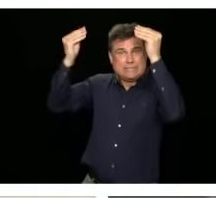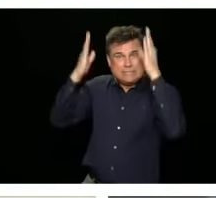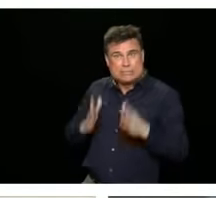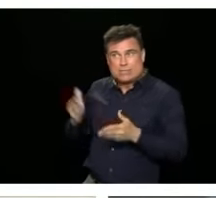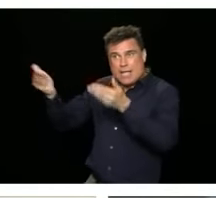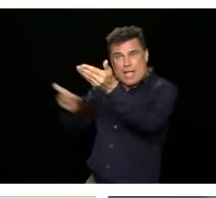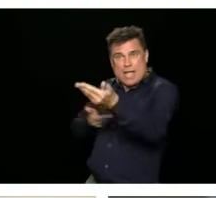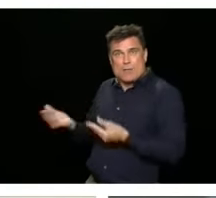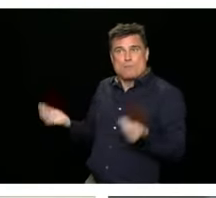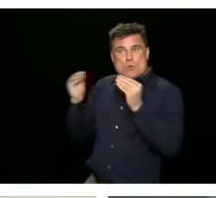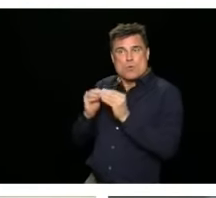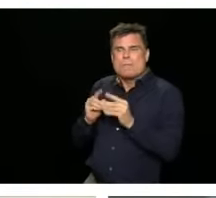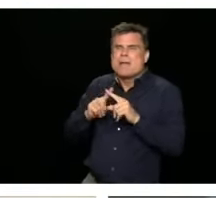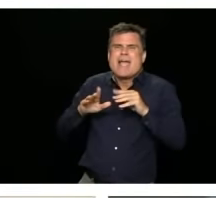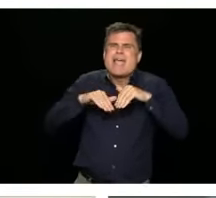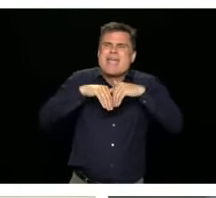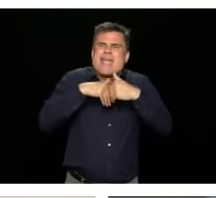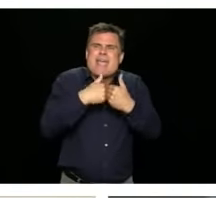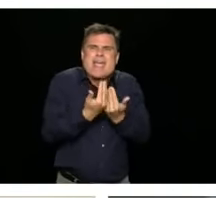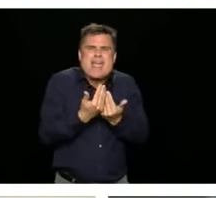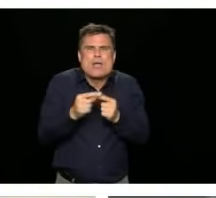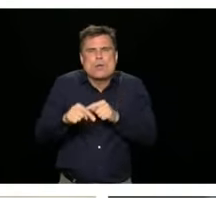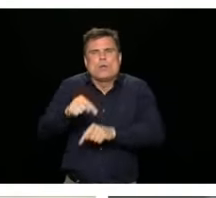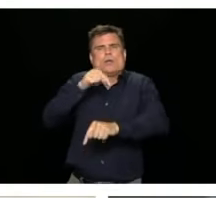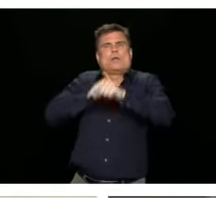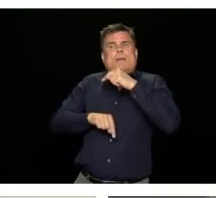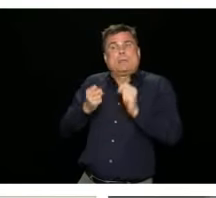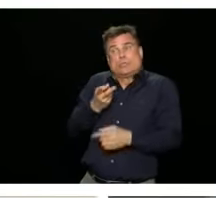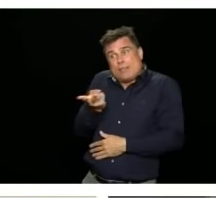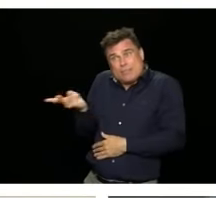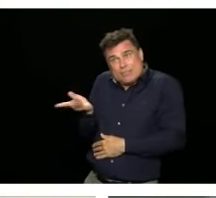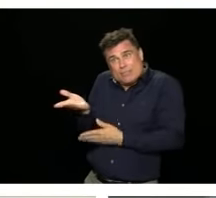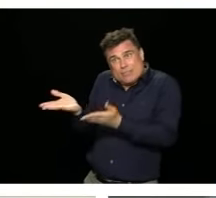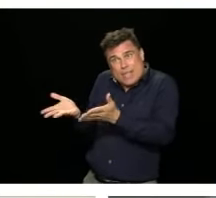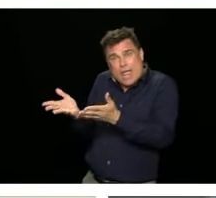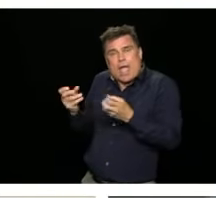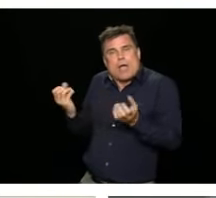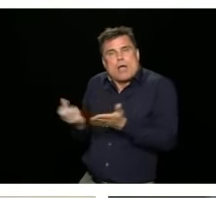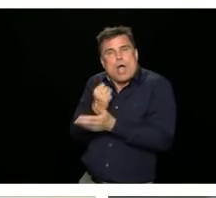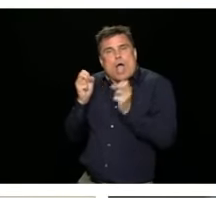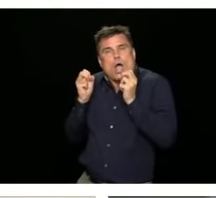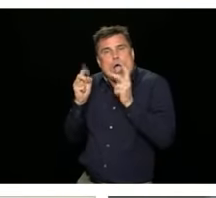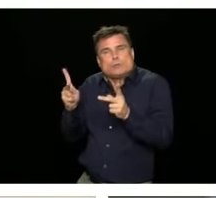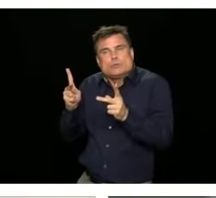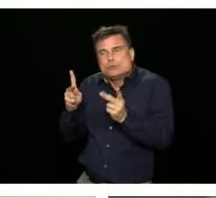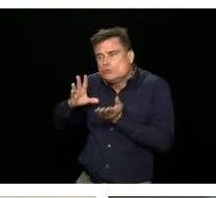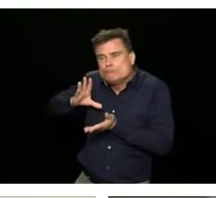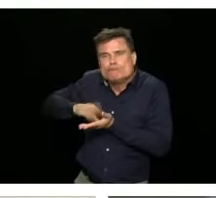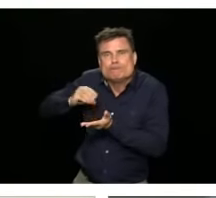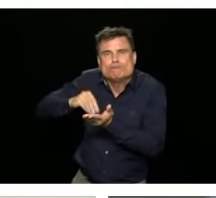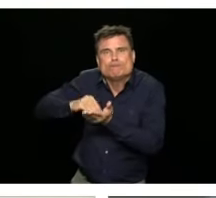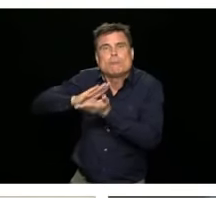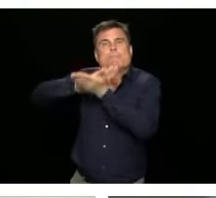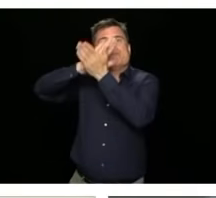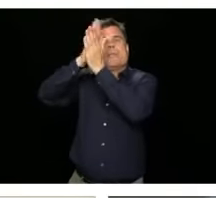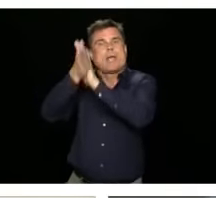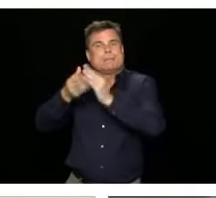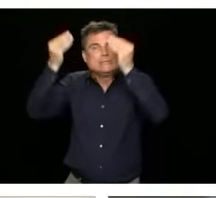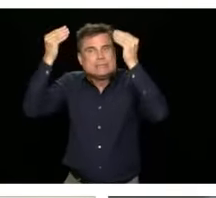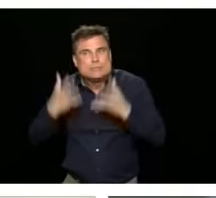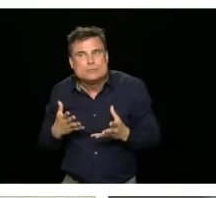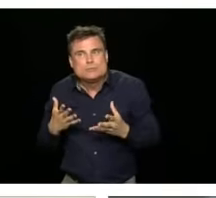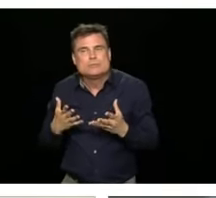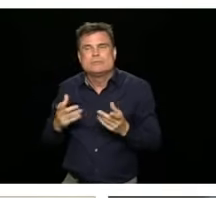children are having the same opportunities that other children are having, and that they that's happening across not just